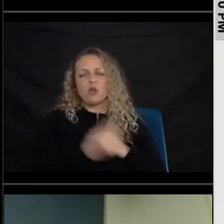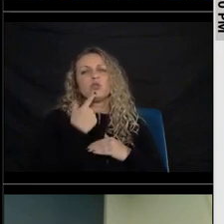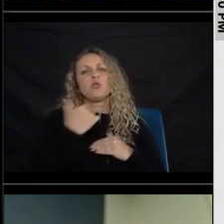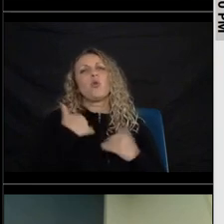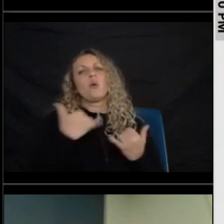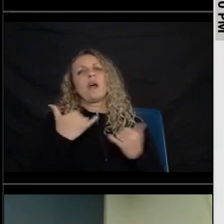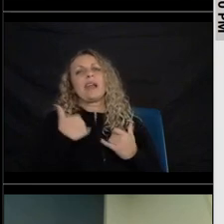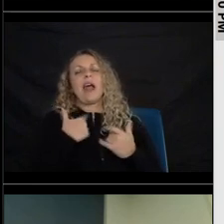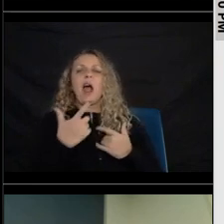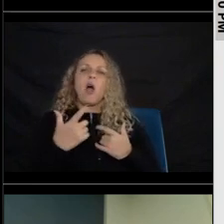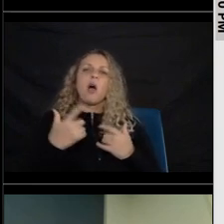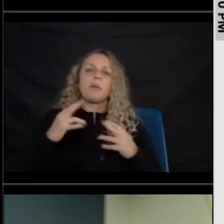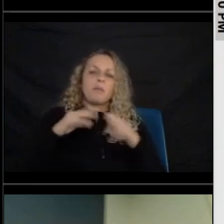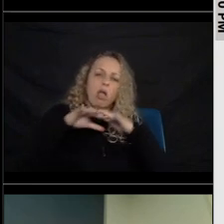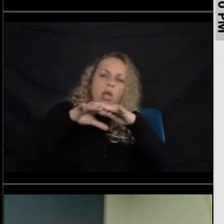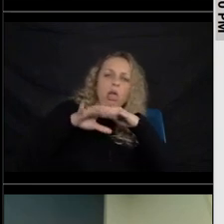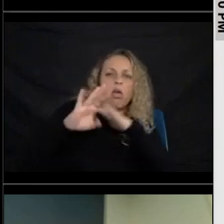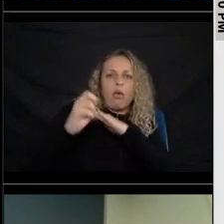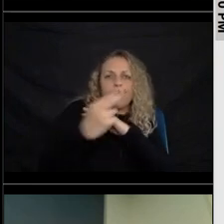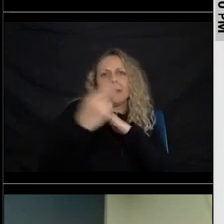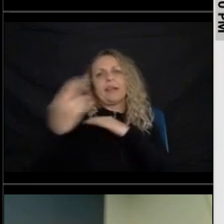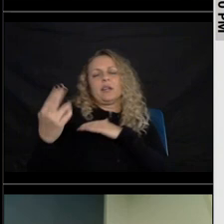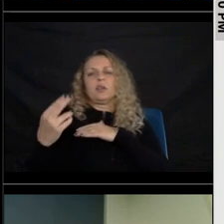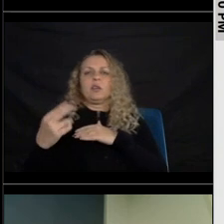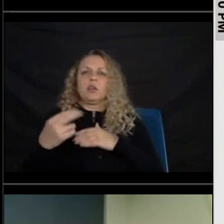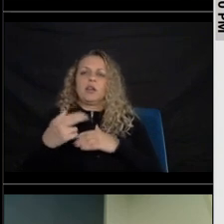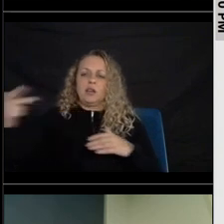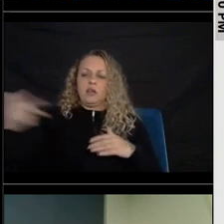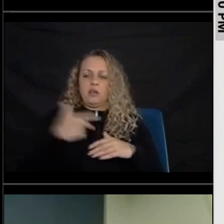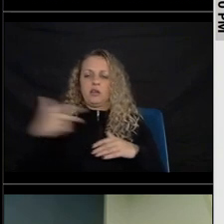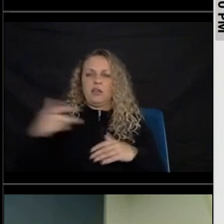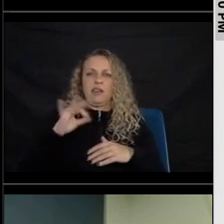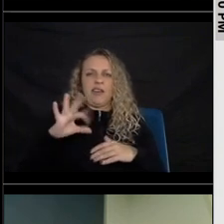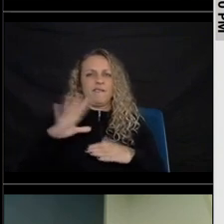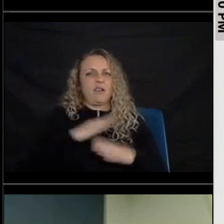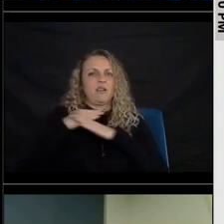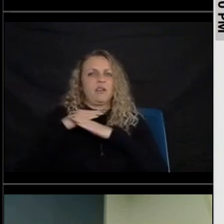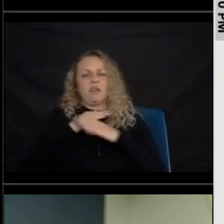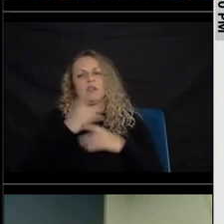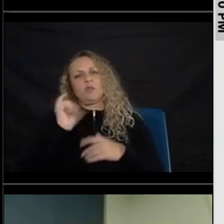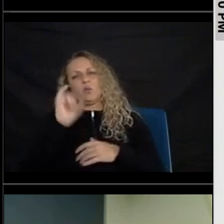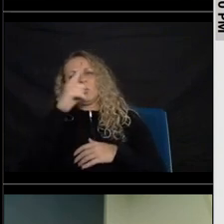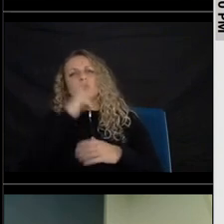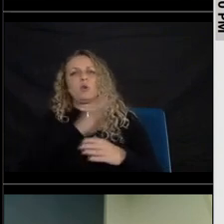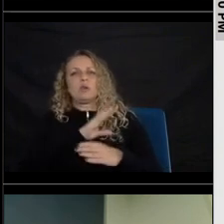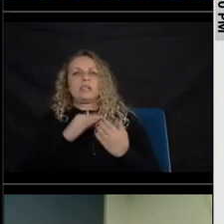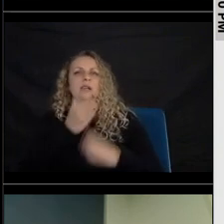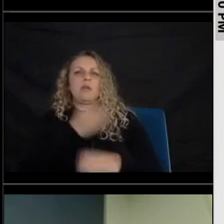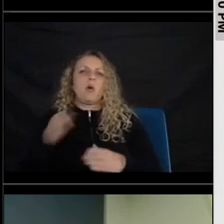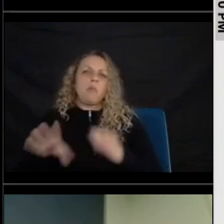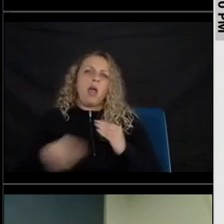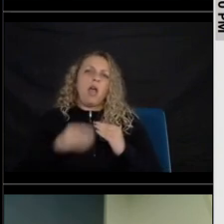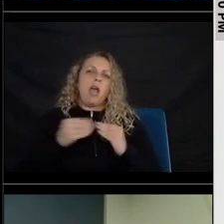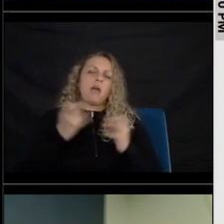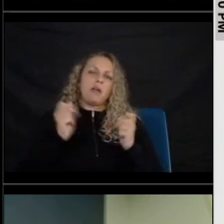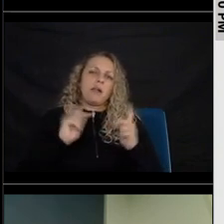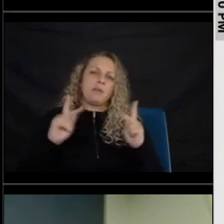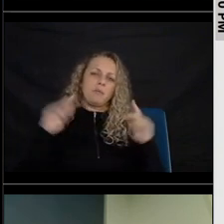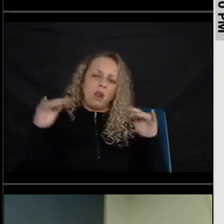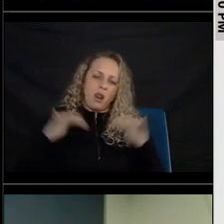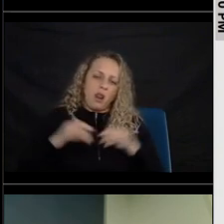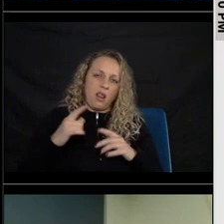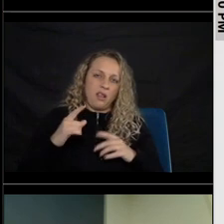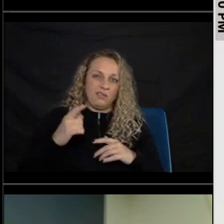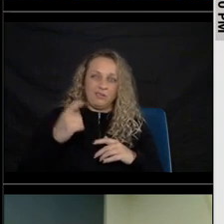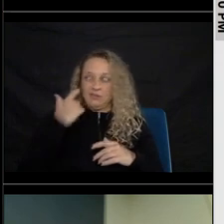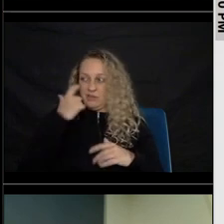are crowding at the beach and delays entering and exiting I-95. The city of Boynton Beach has added tens of thousands of residents in the last